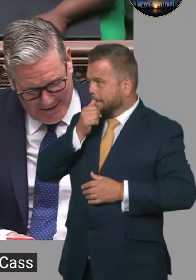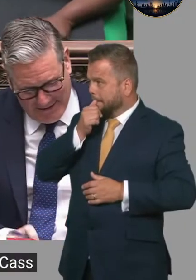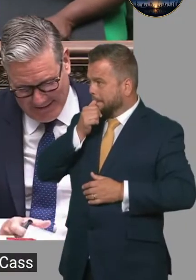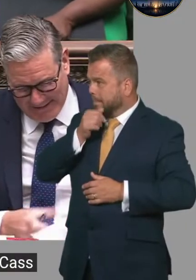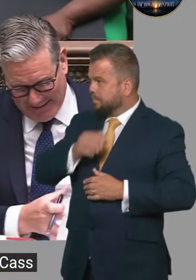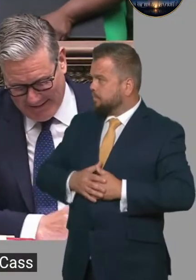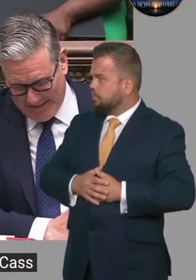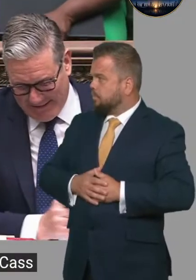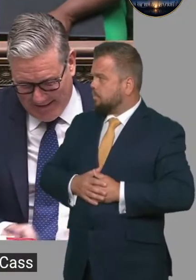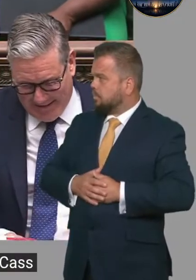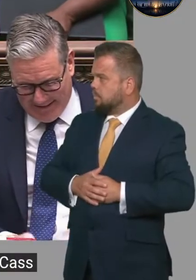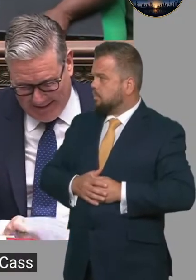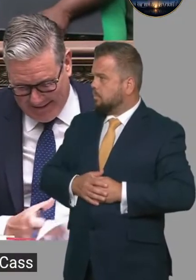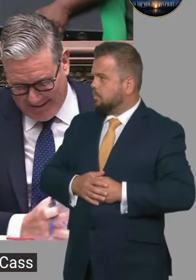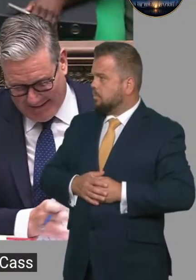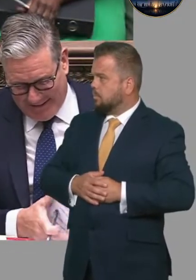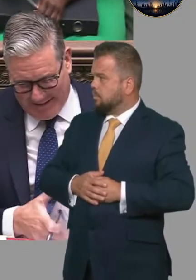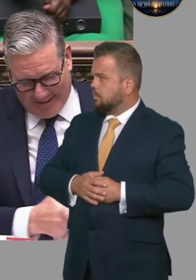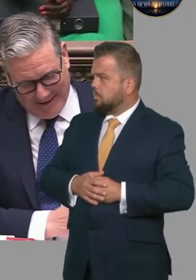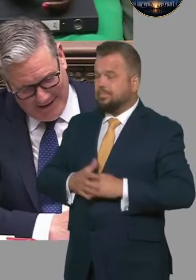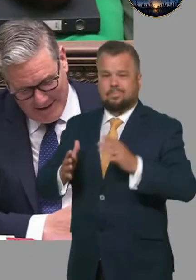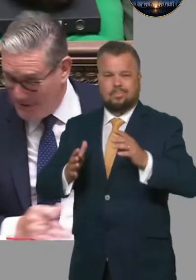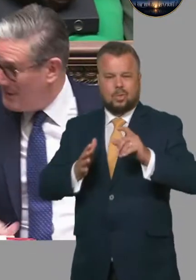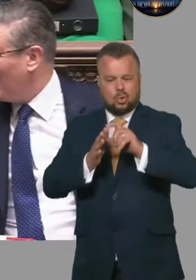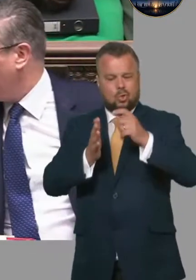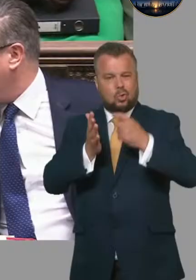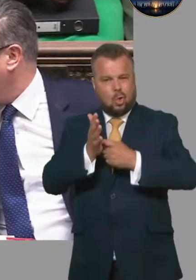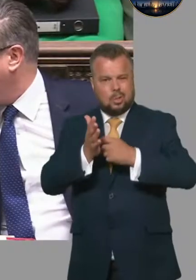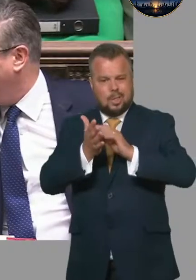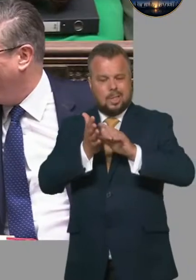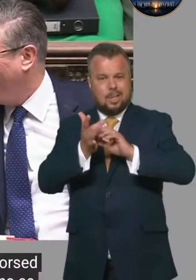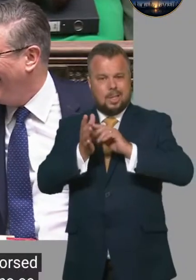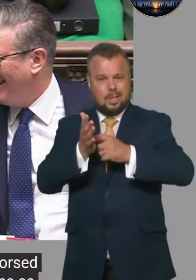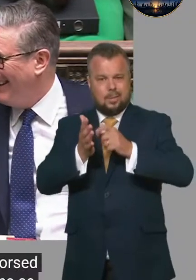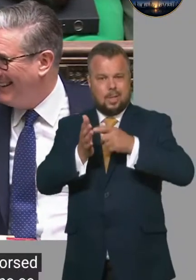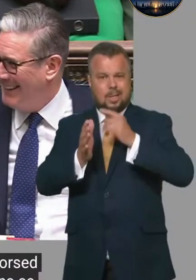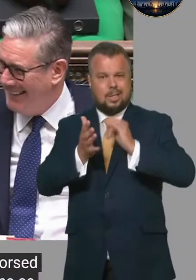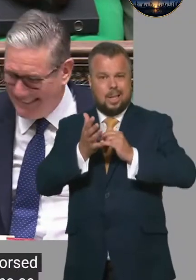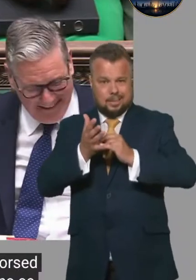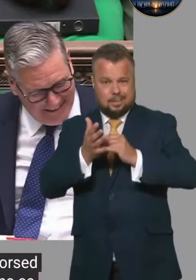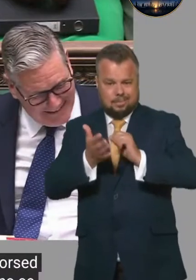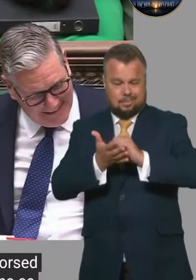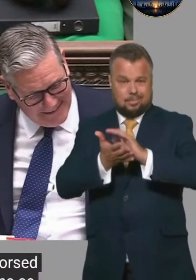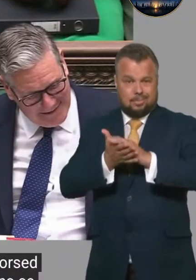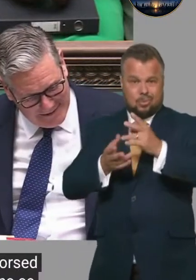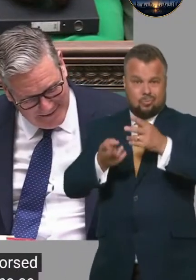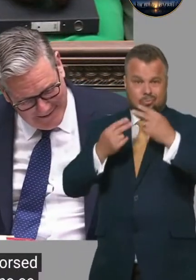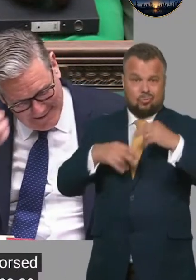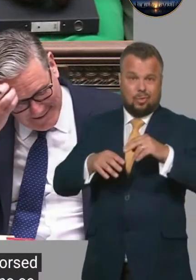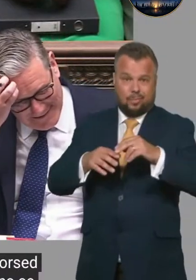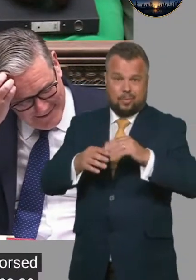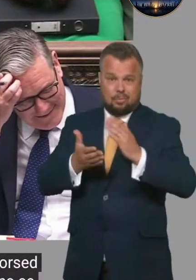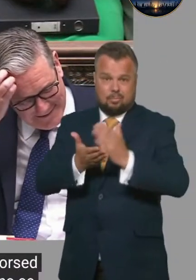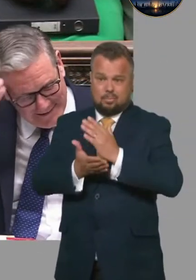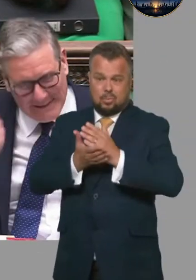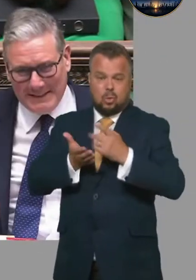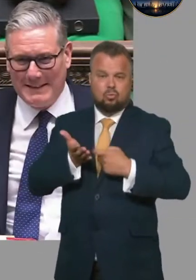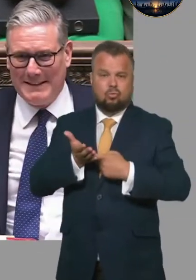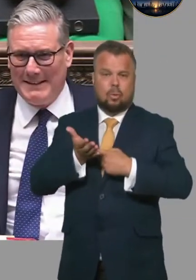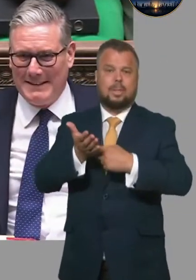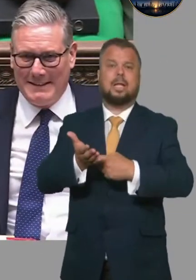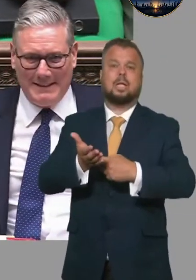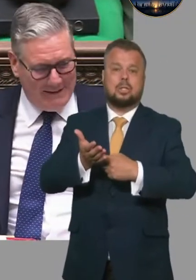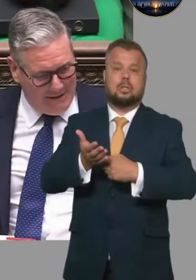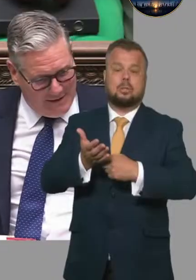did the party opposite. And an important part of what Dr. Cass set out was that it is essential that healthcare is available to children and young